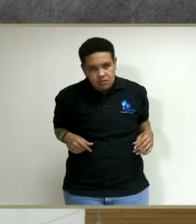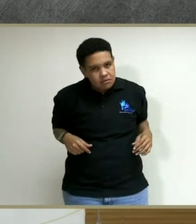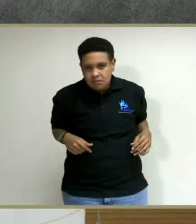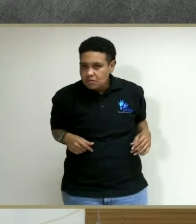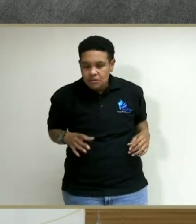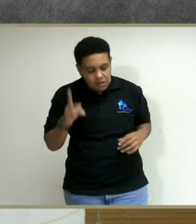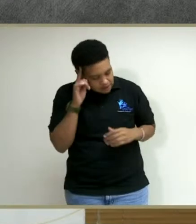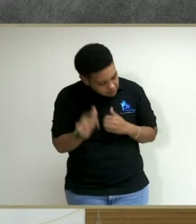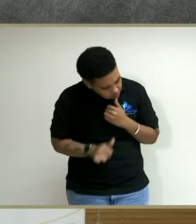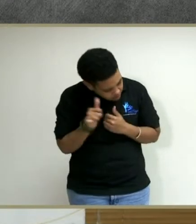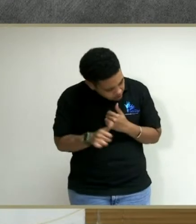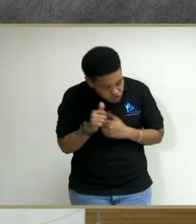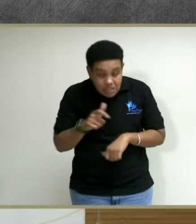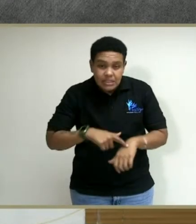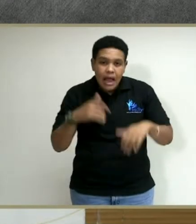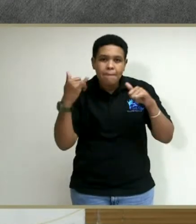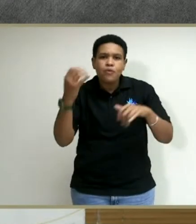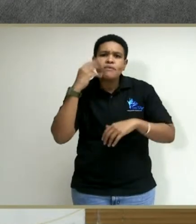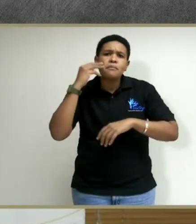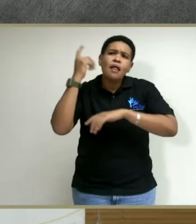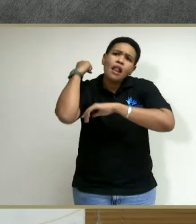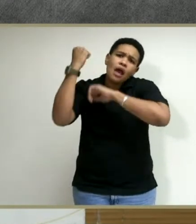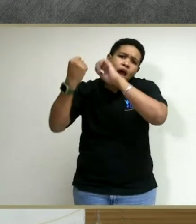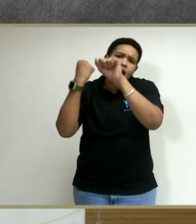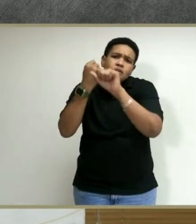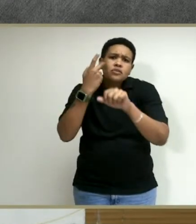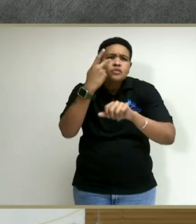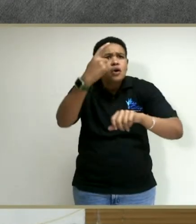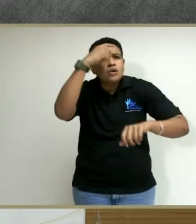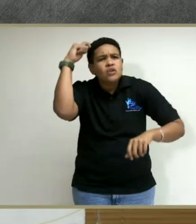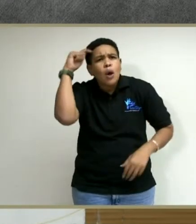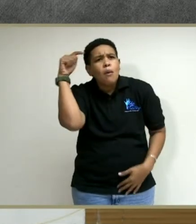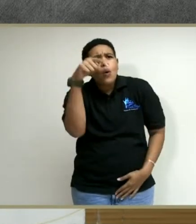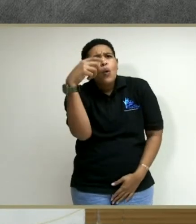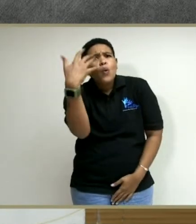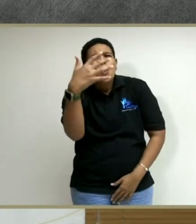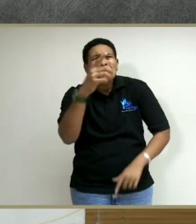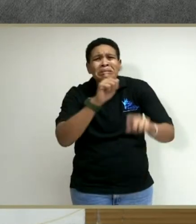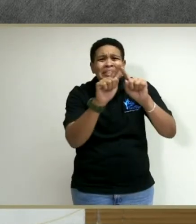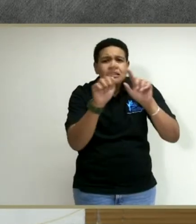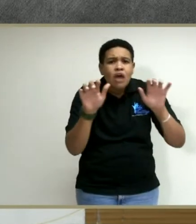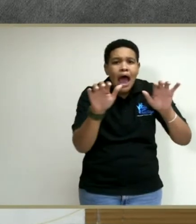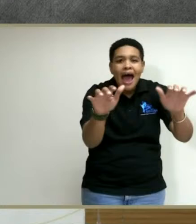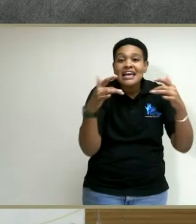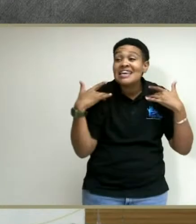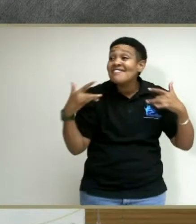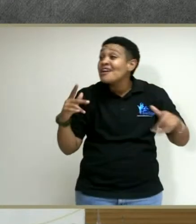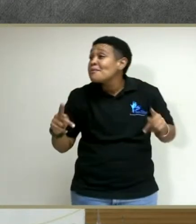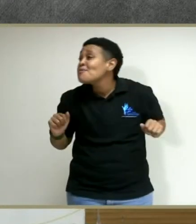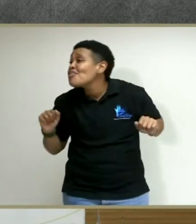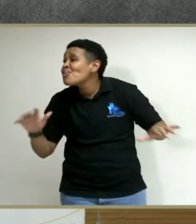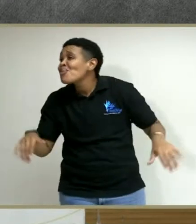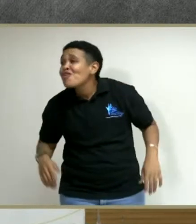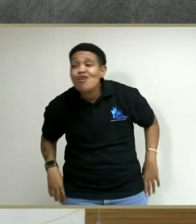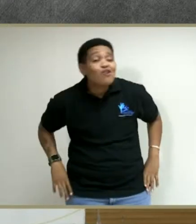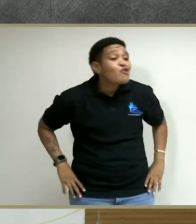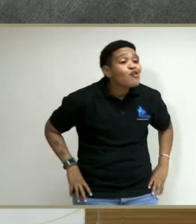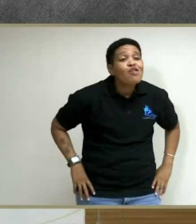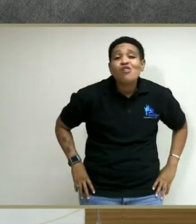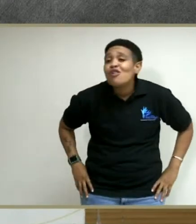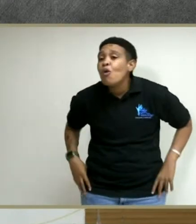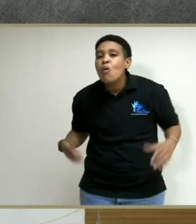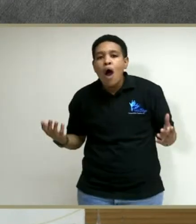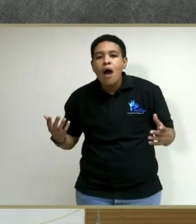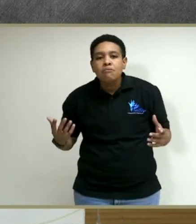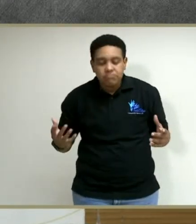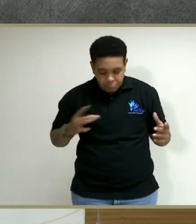last year, where we saw that during the summer period, there were various activities and events that would have led to increased